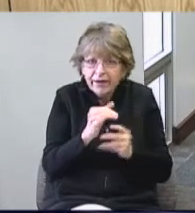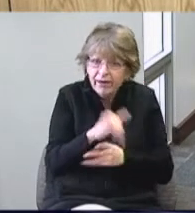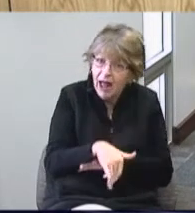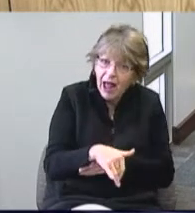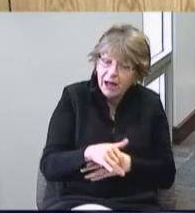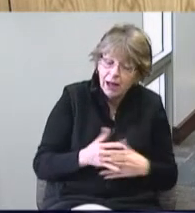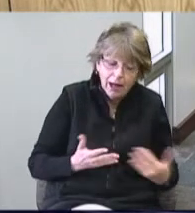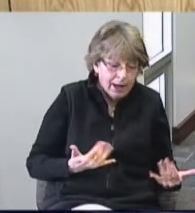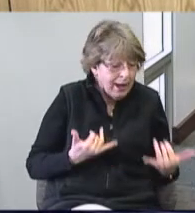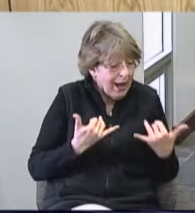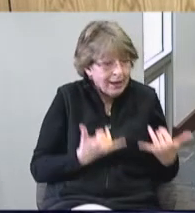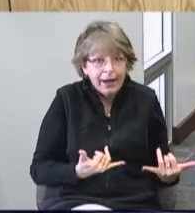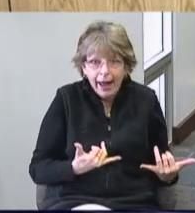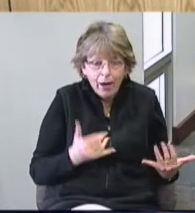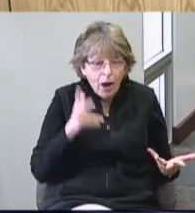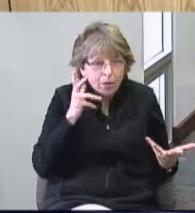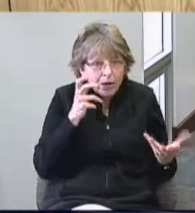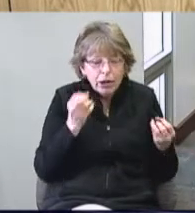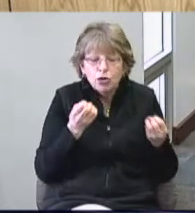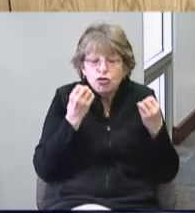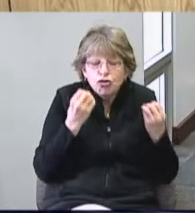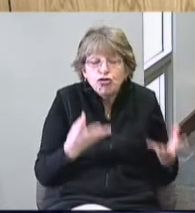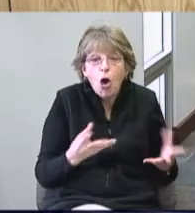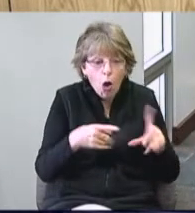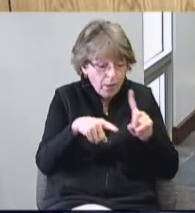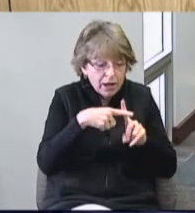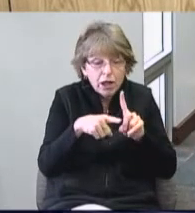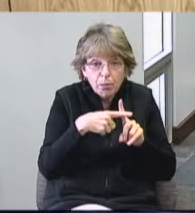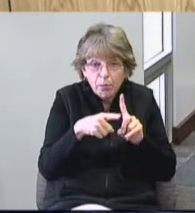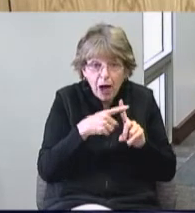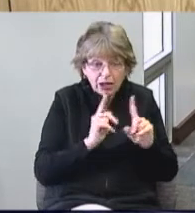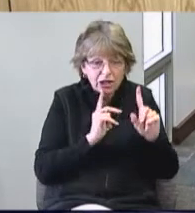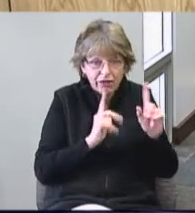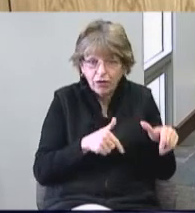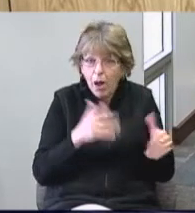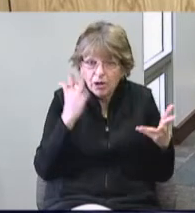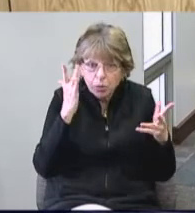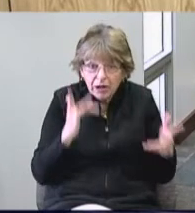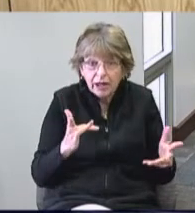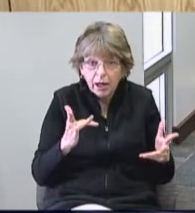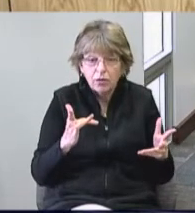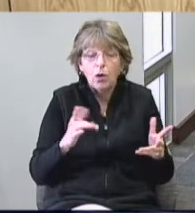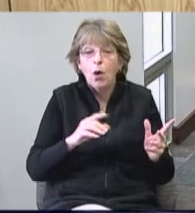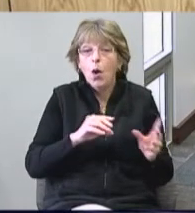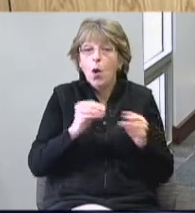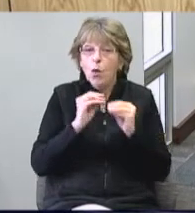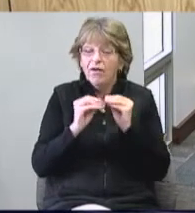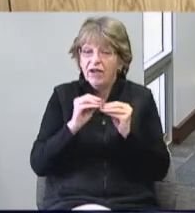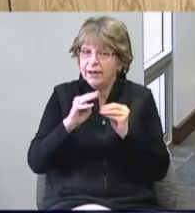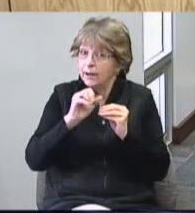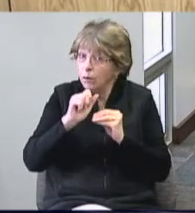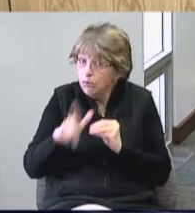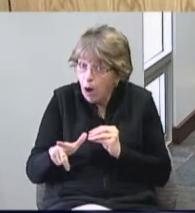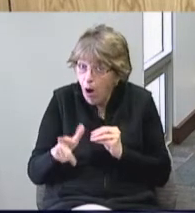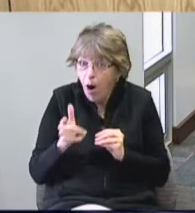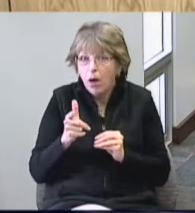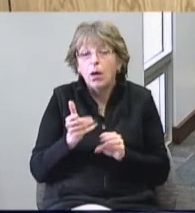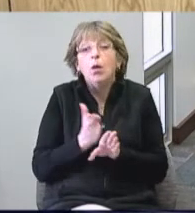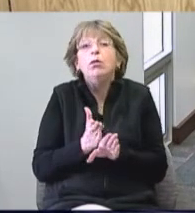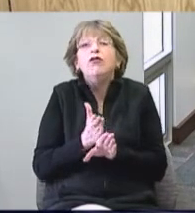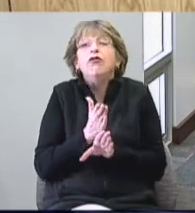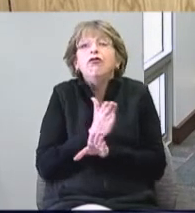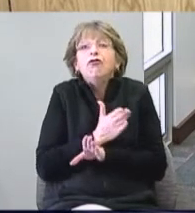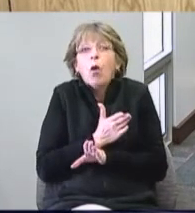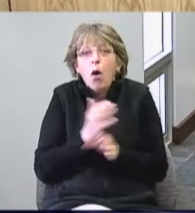things about how we're stepping forward proactively to fix the problem. And again, I hear nothing but support. Oh, that's good to hear.